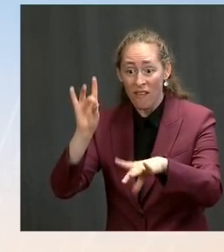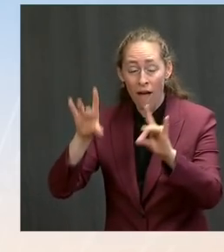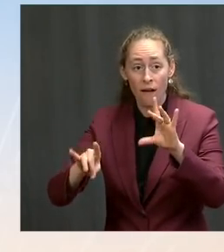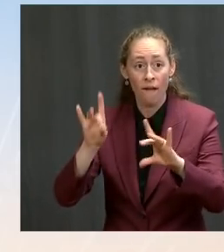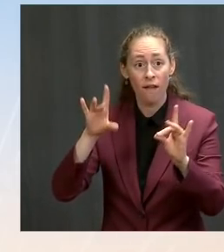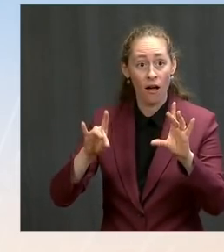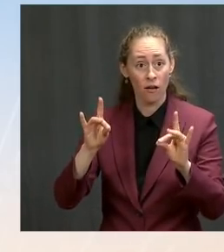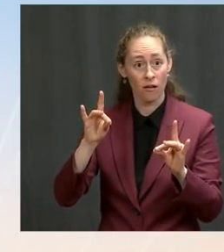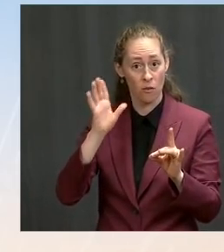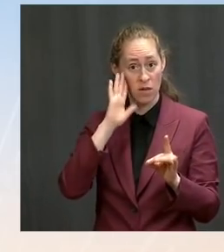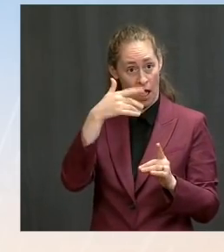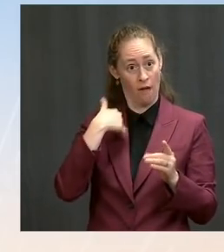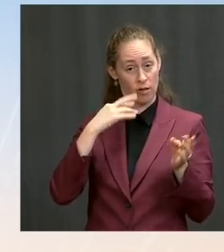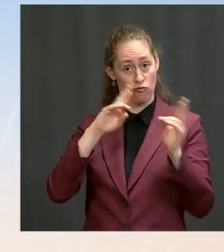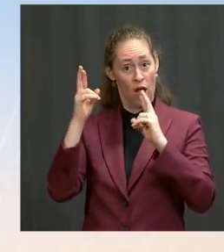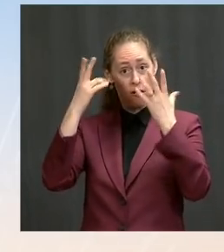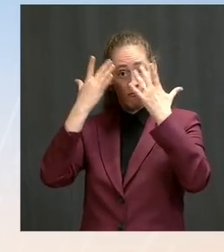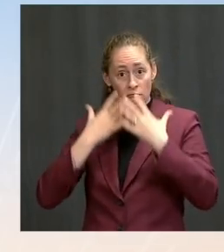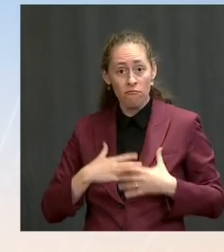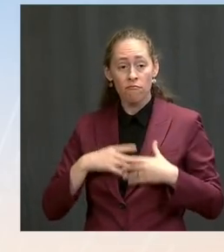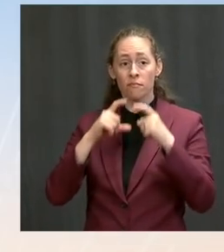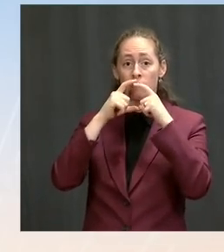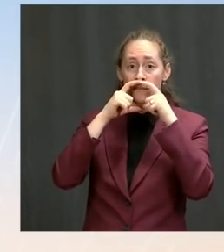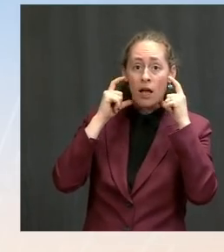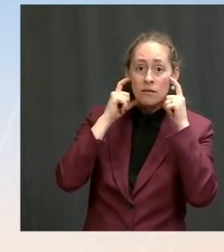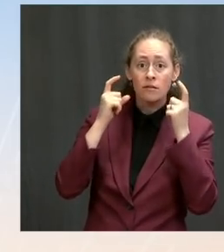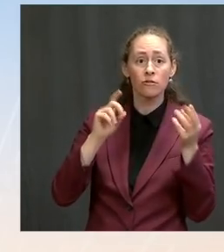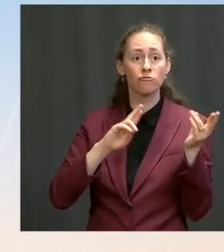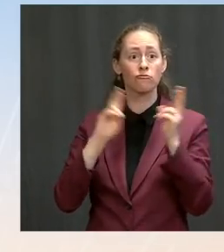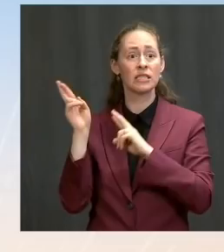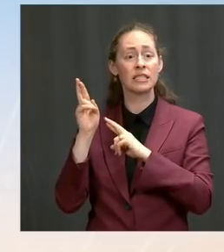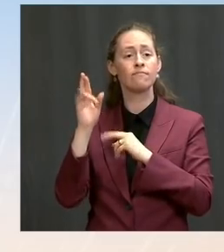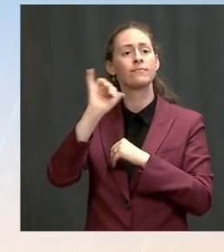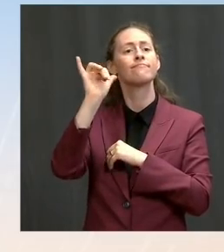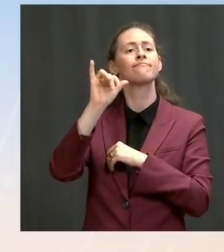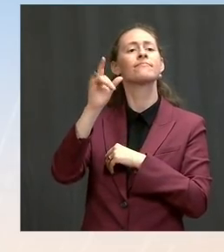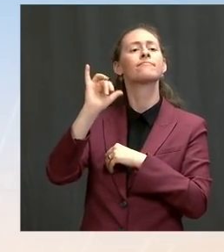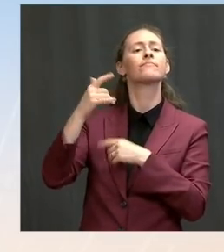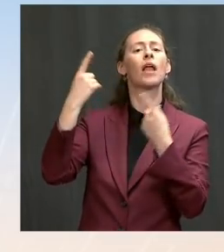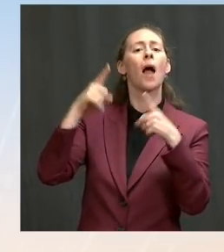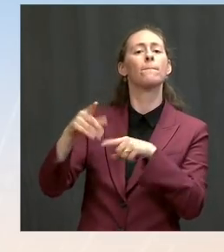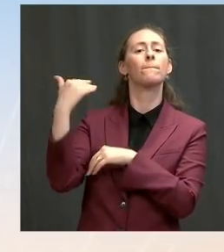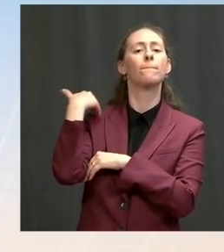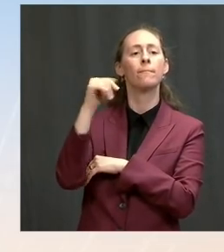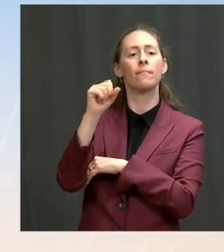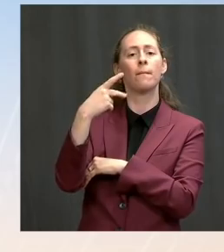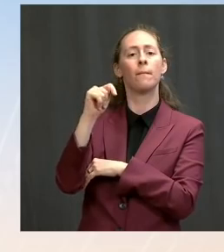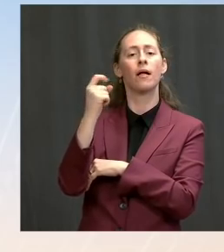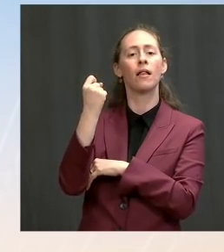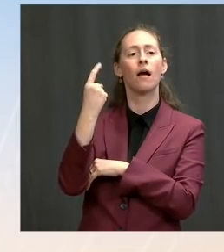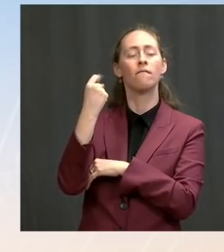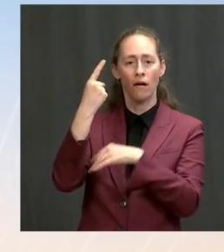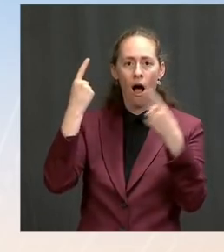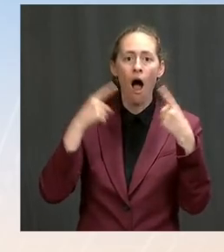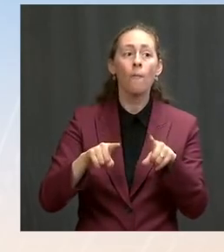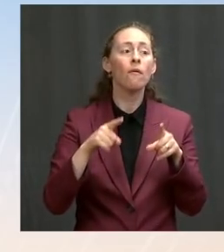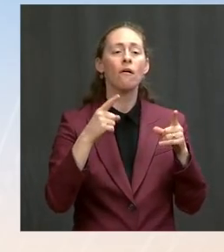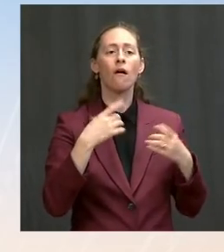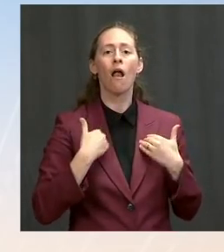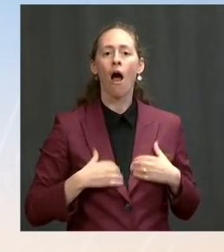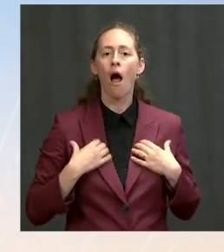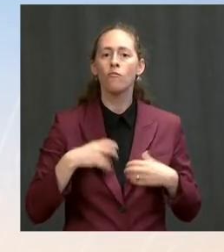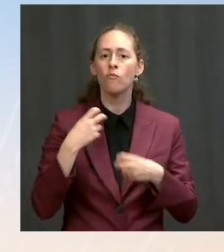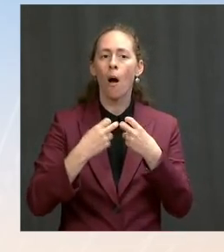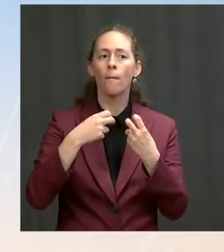protection that they need so that they don't end up like the first responders in 9/11, who of course suffered all sorts of long-term health issues? I'm confident that our agency